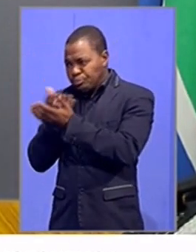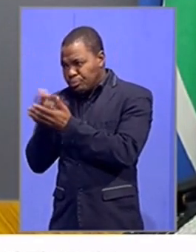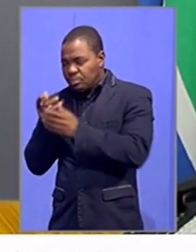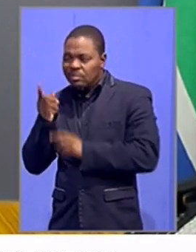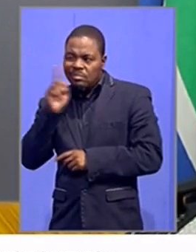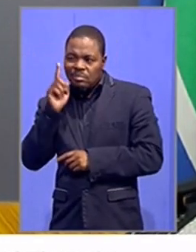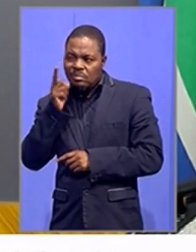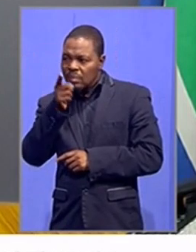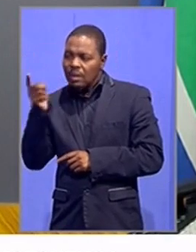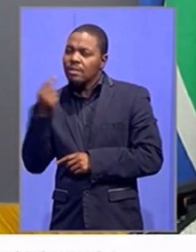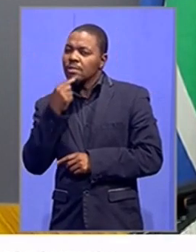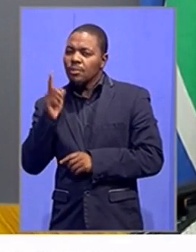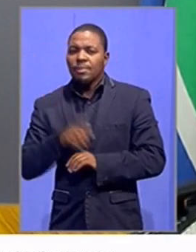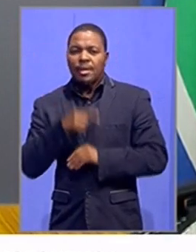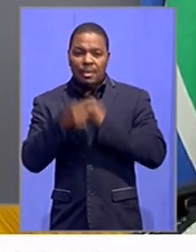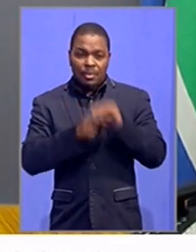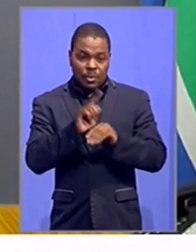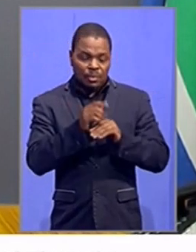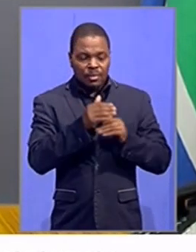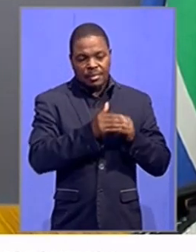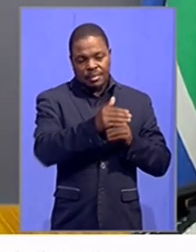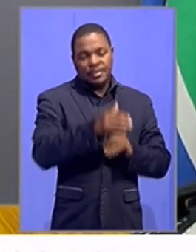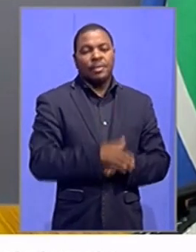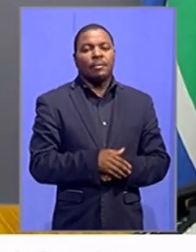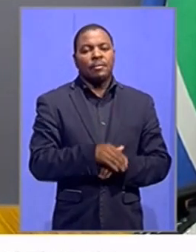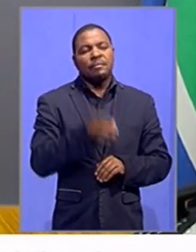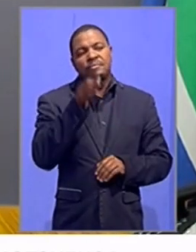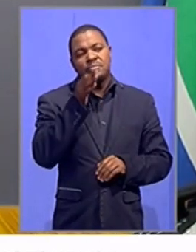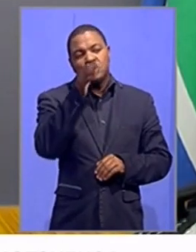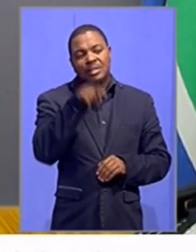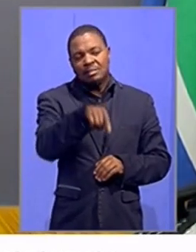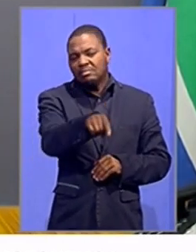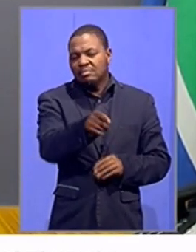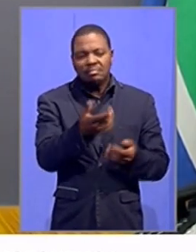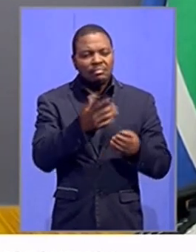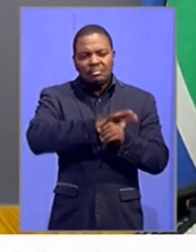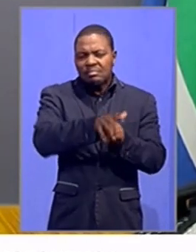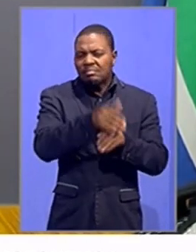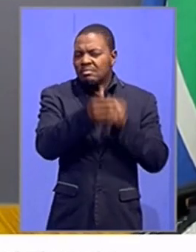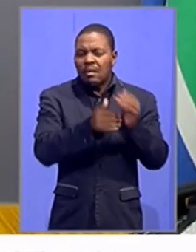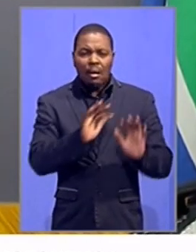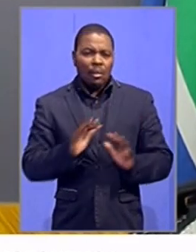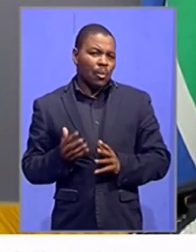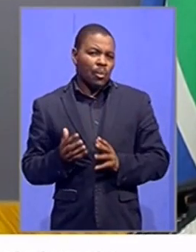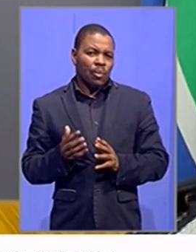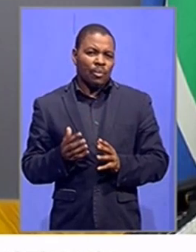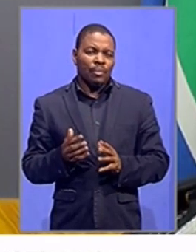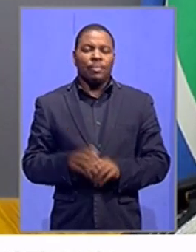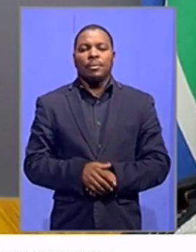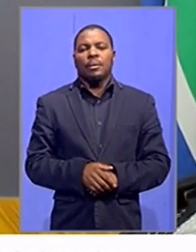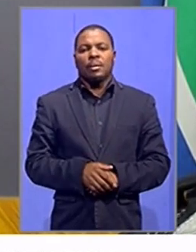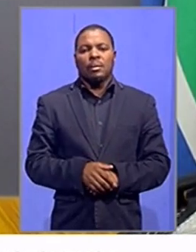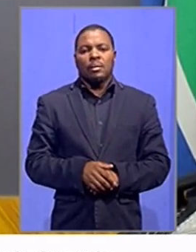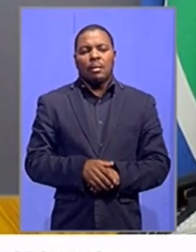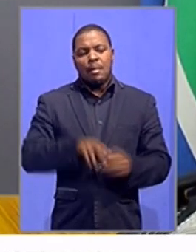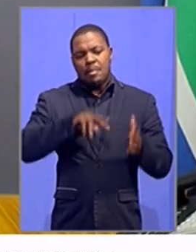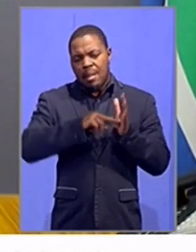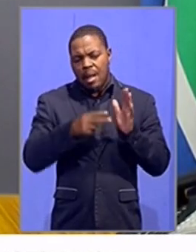they are saying about the future of this virus. What is the what are